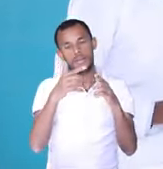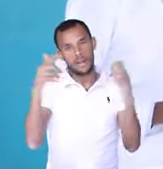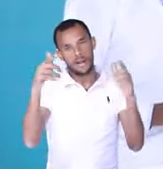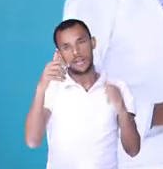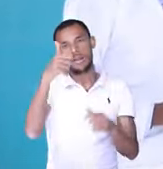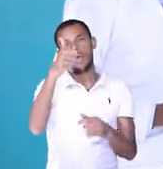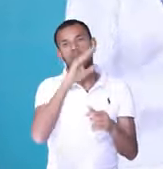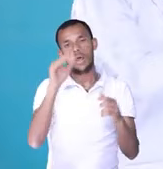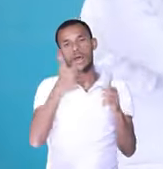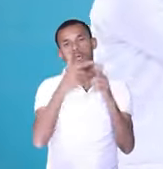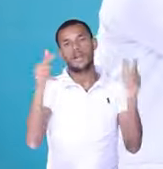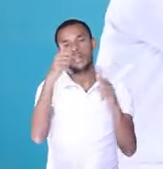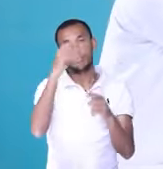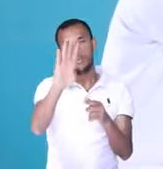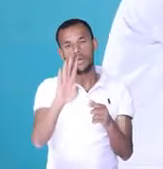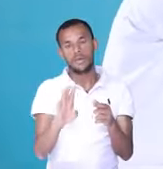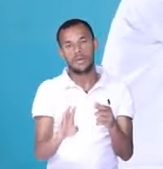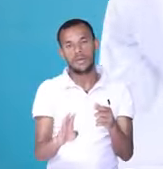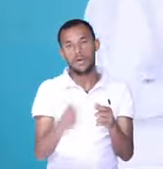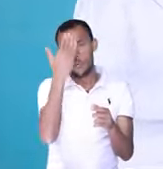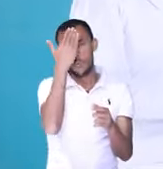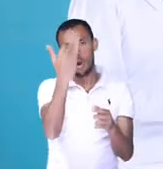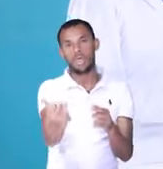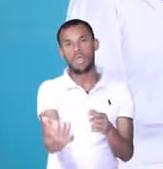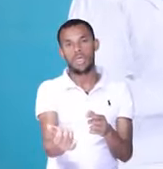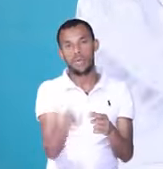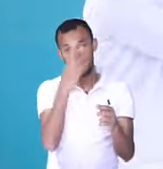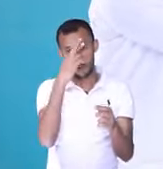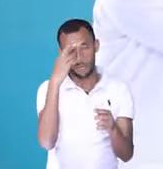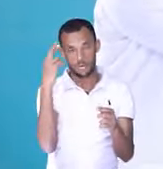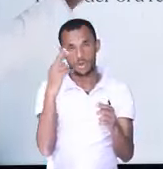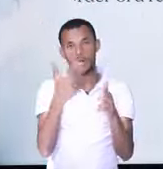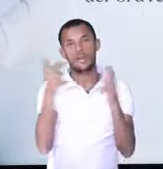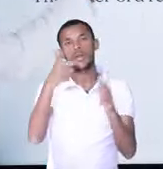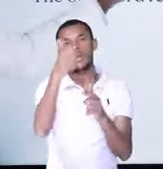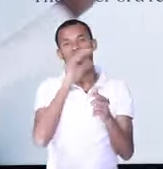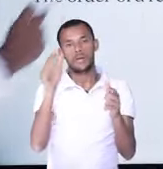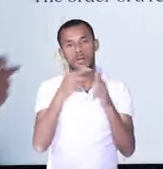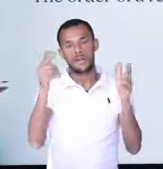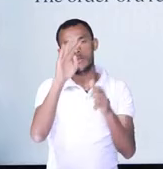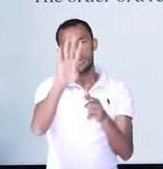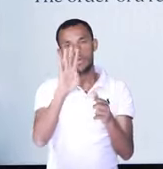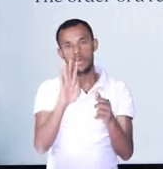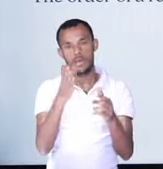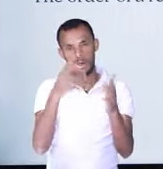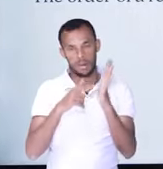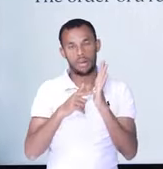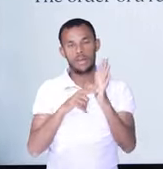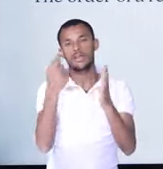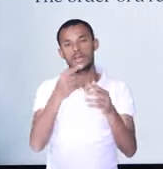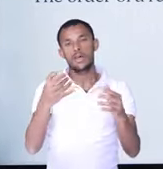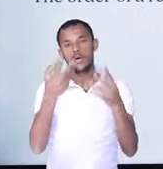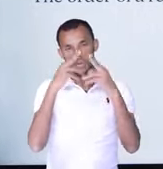letter B. Why capital letter A and why capital letter B? Because capital letter A and capital letter B indicates what?